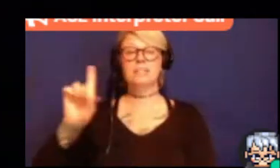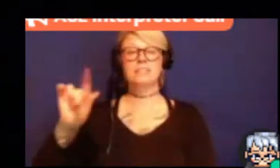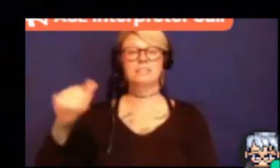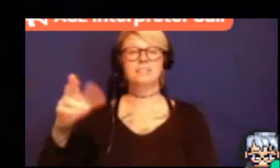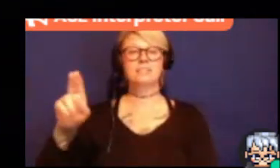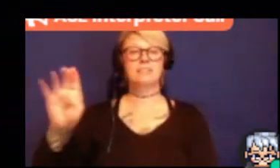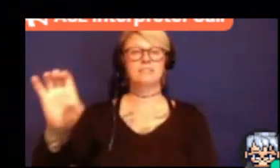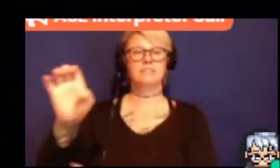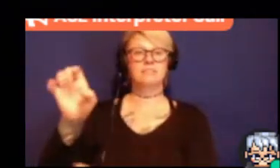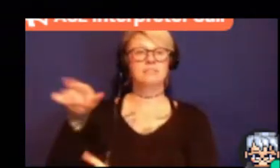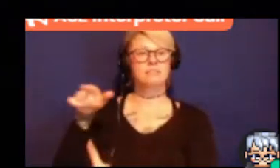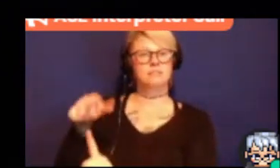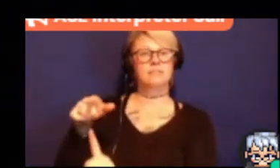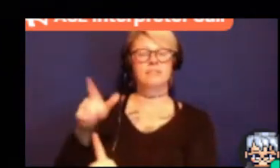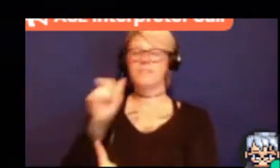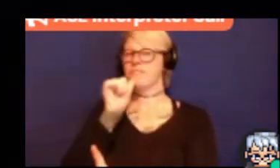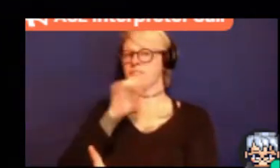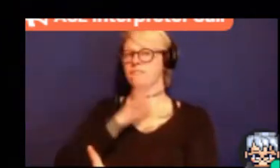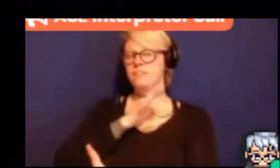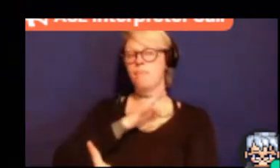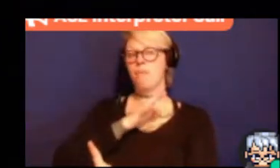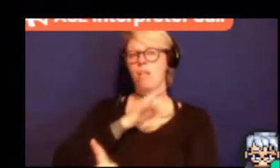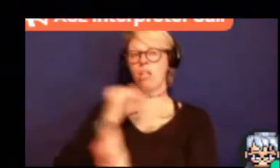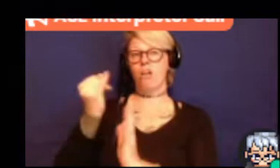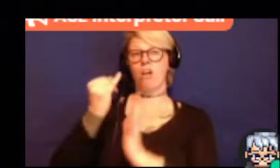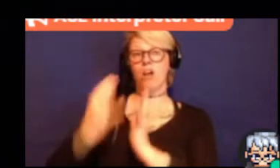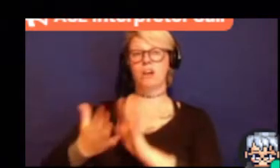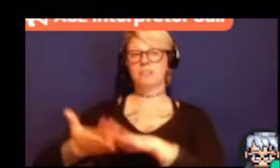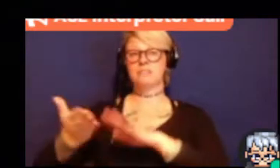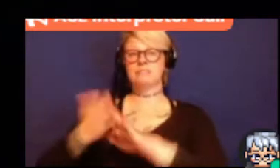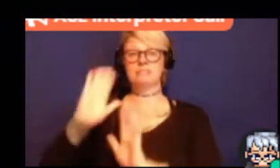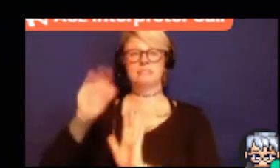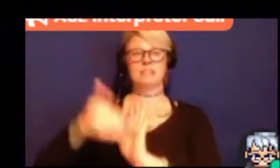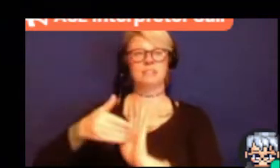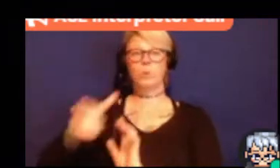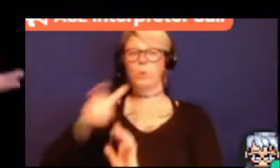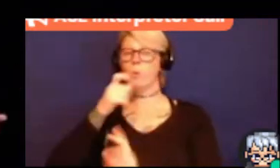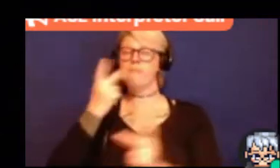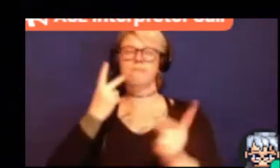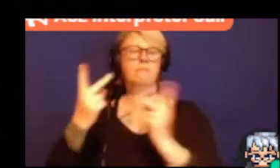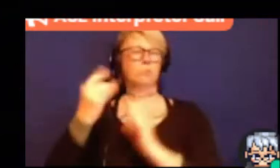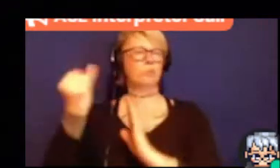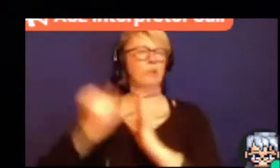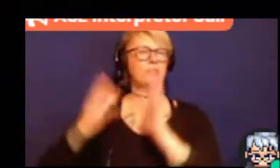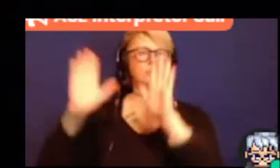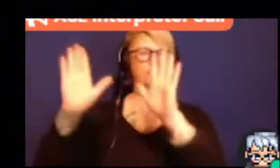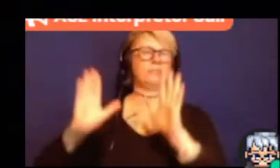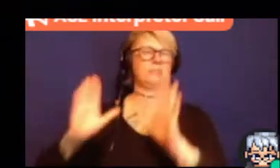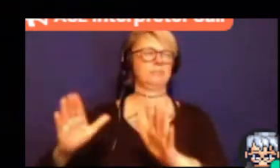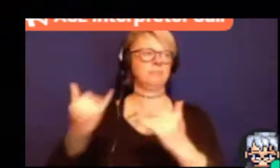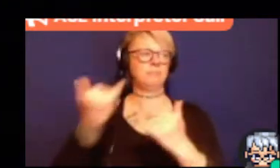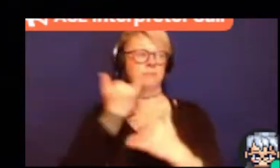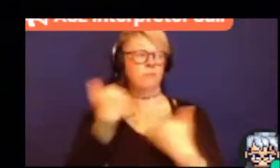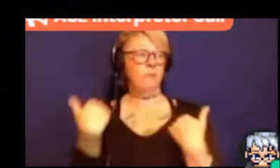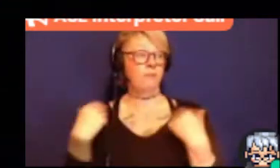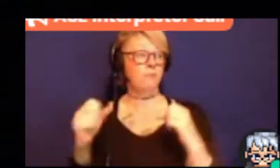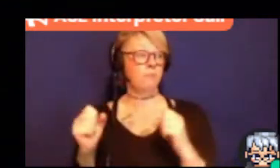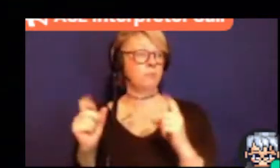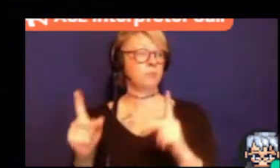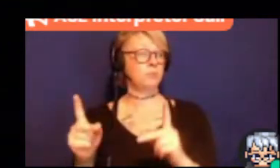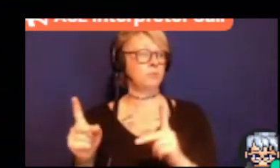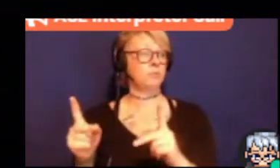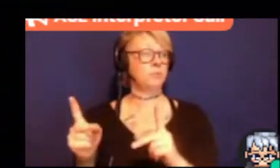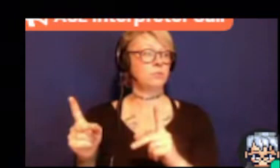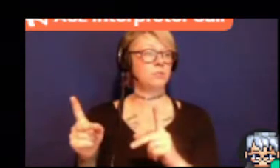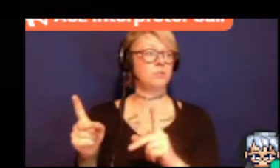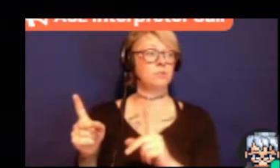Indigenous female artist-run center here in Montreal, run by some incredible visual artists. If anybody has the opportunity to, if you haven't already, to